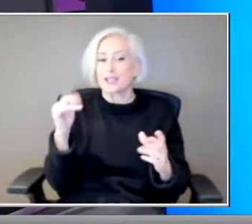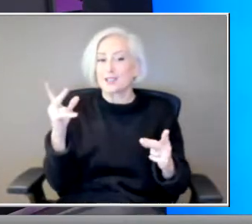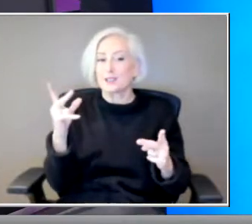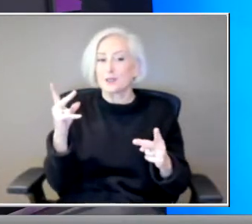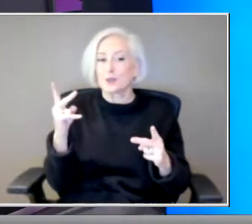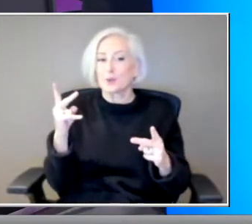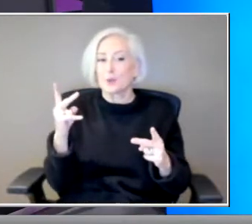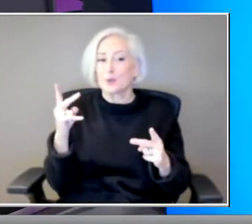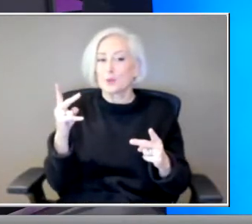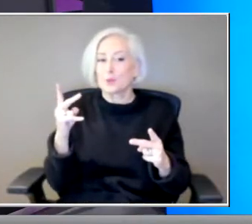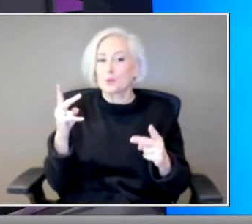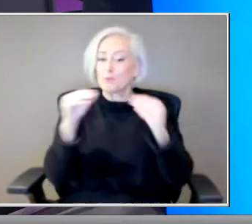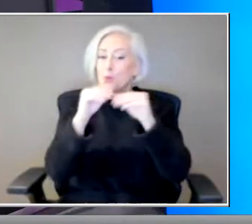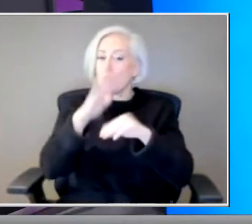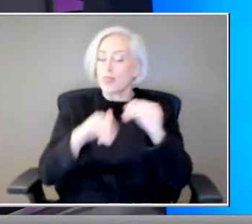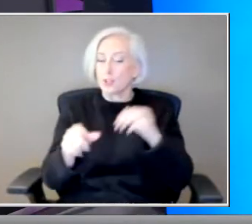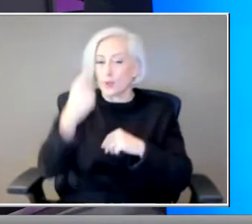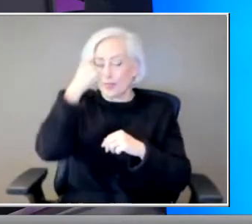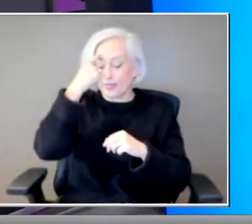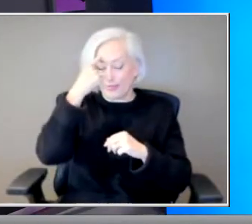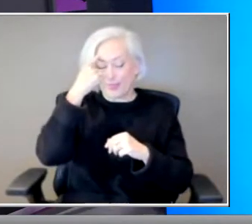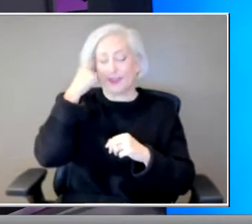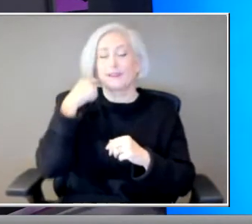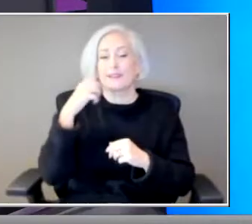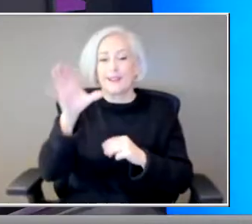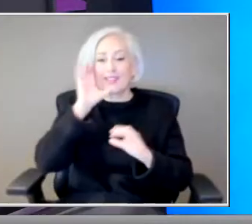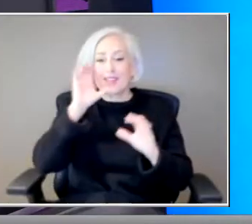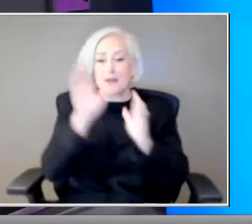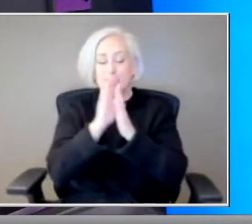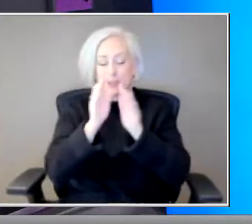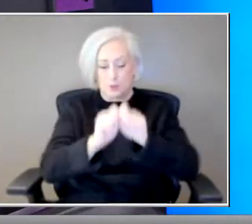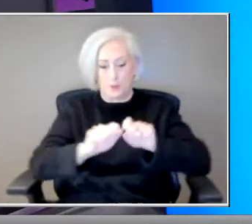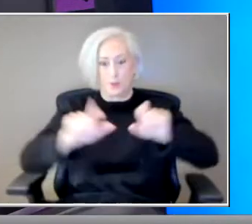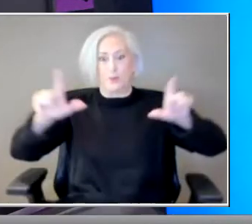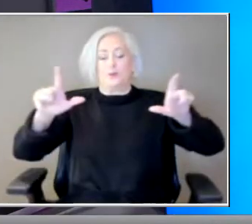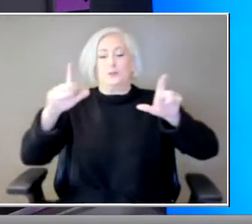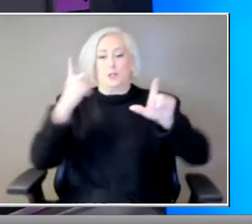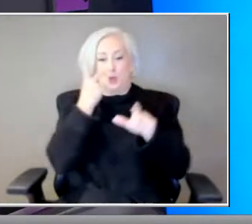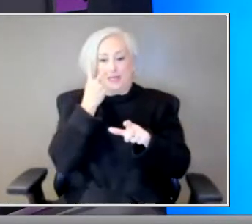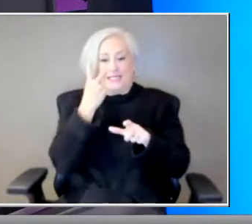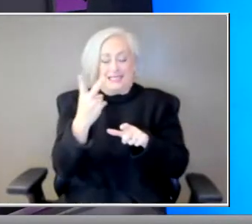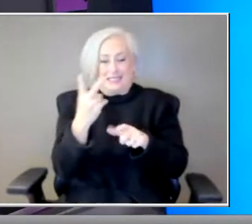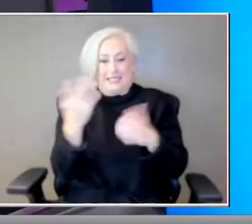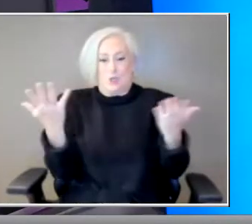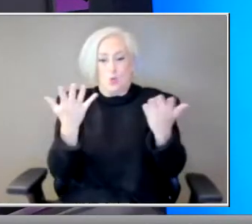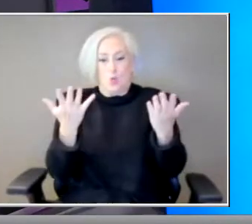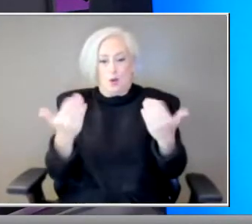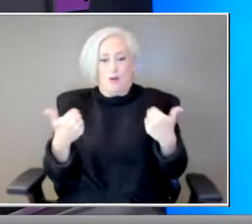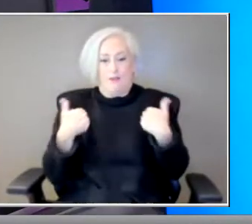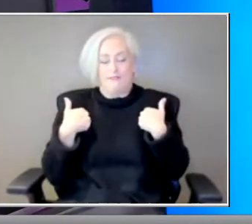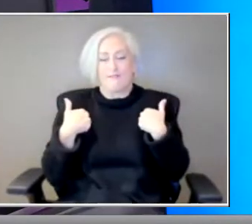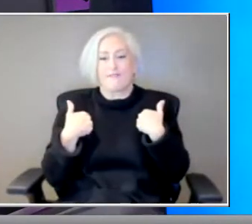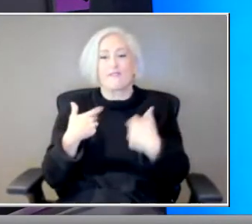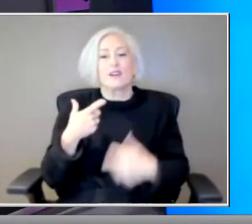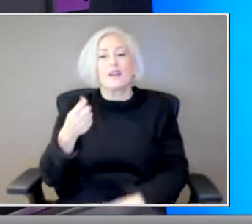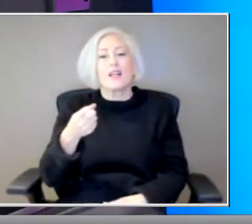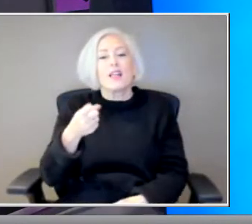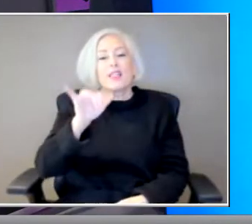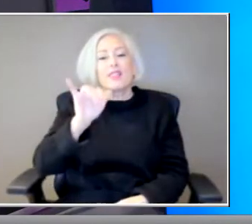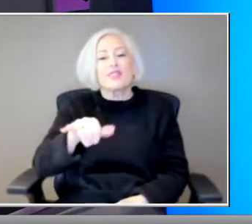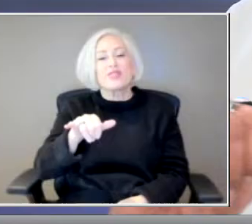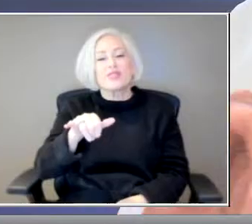But especially when the picture's blown up a little bit where you can actually see what it is. How big was the blockage, if you hold up your pinky